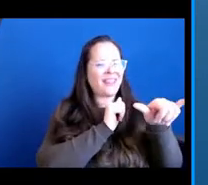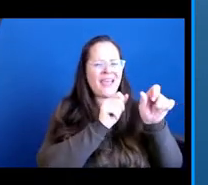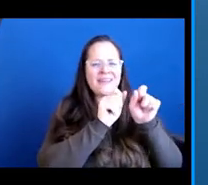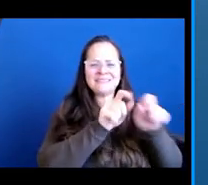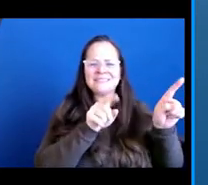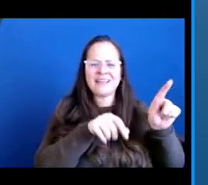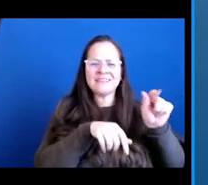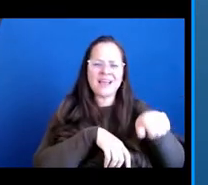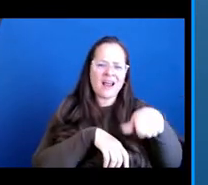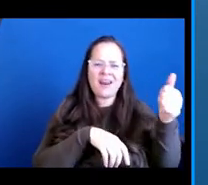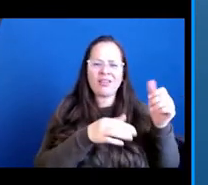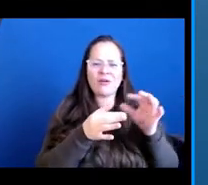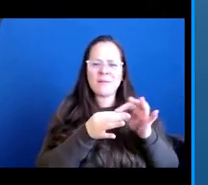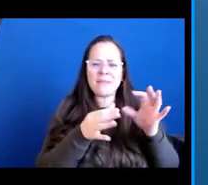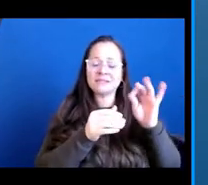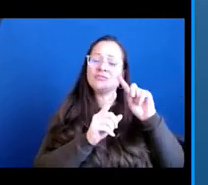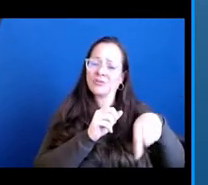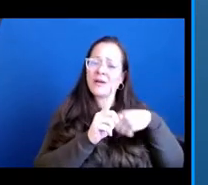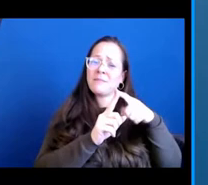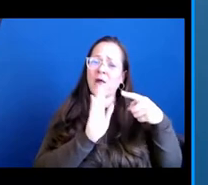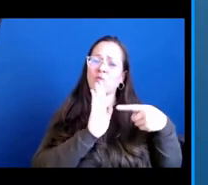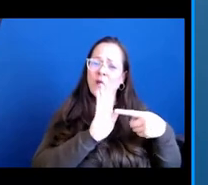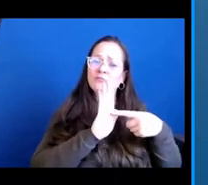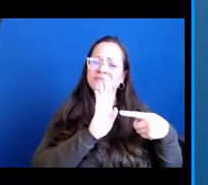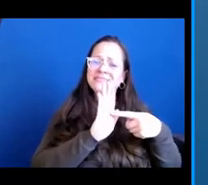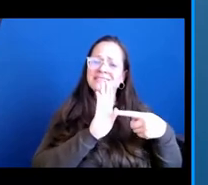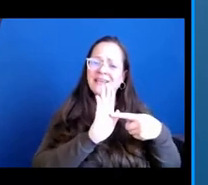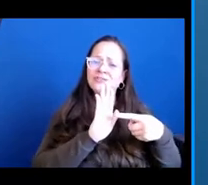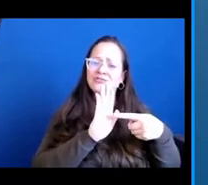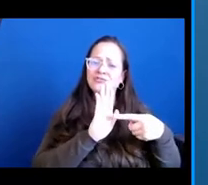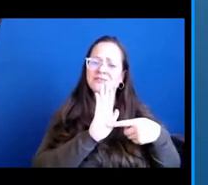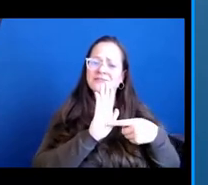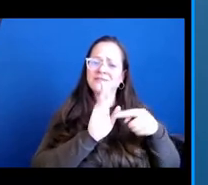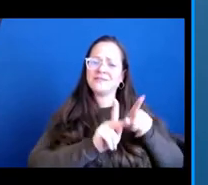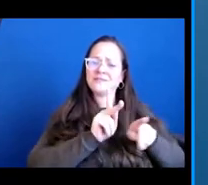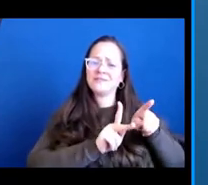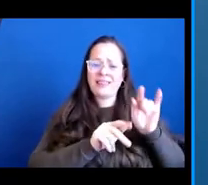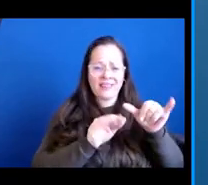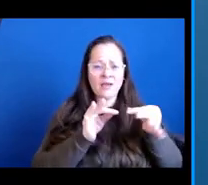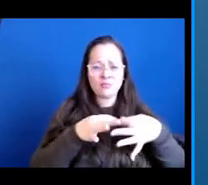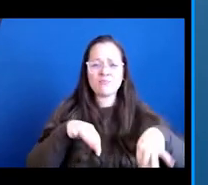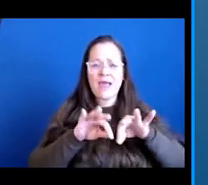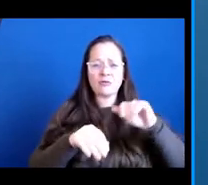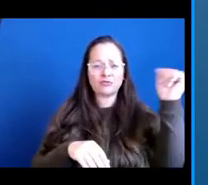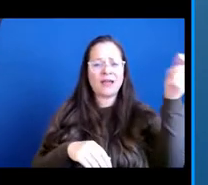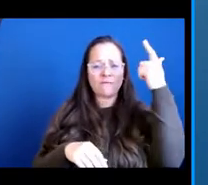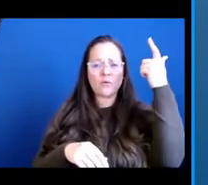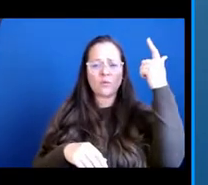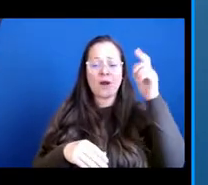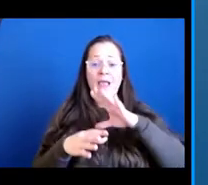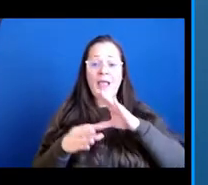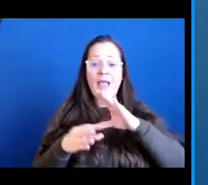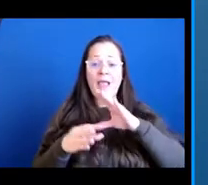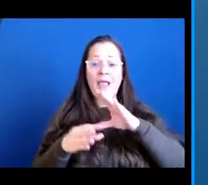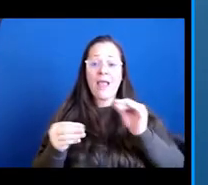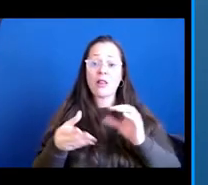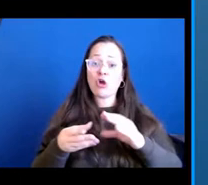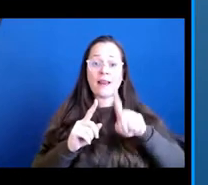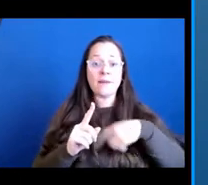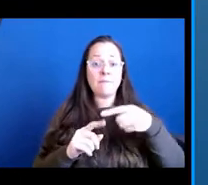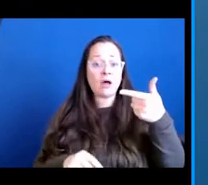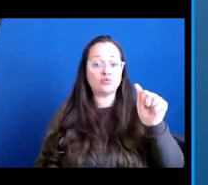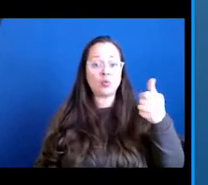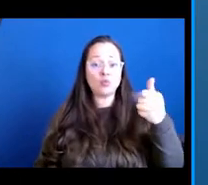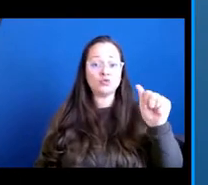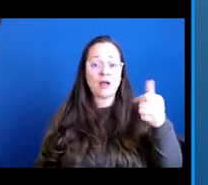about representation that representation matters everywhere and by talking about Georgia and and